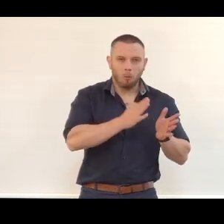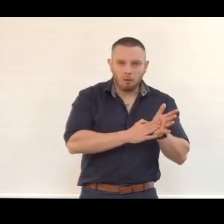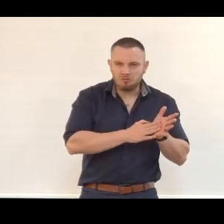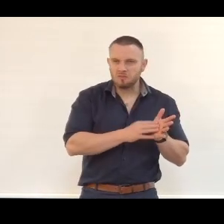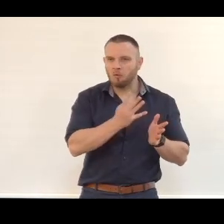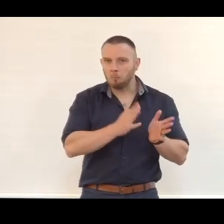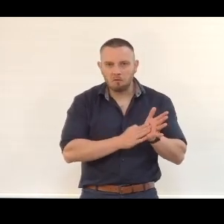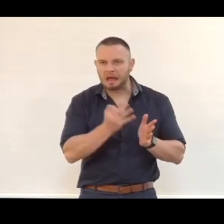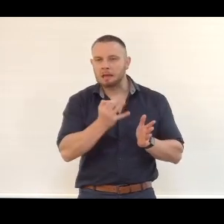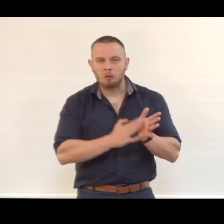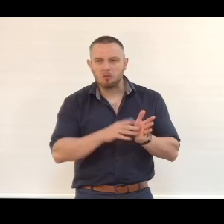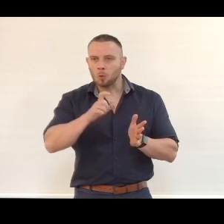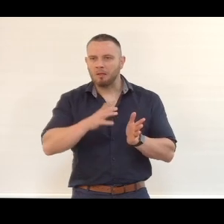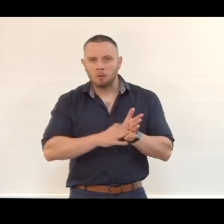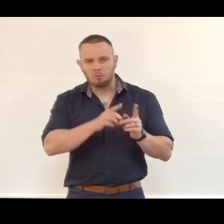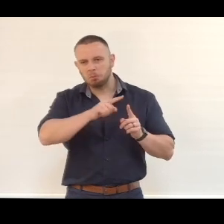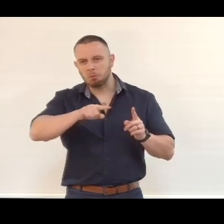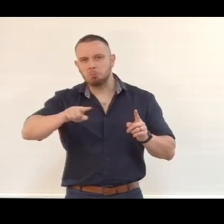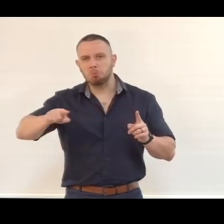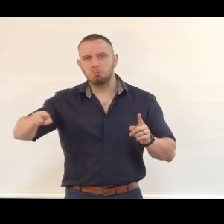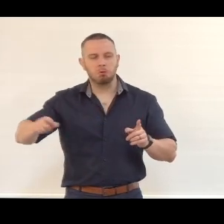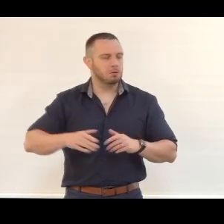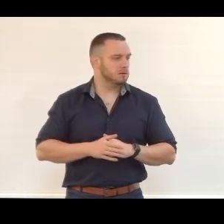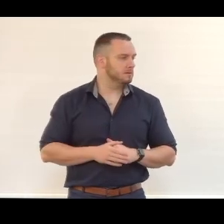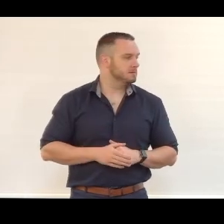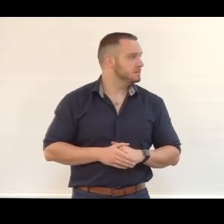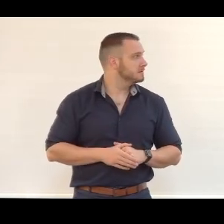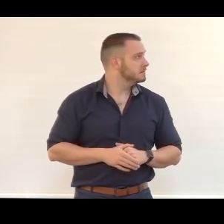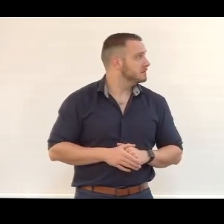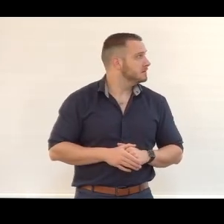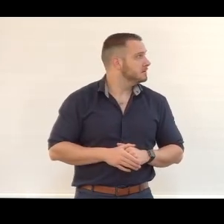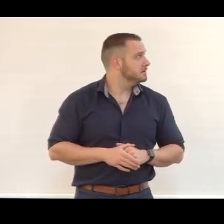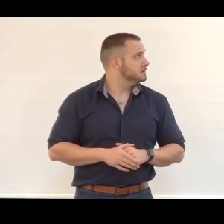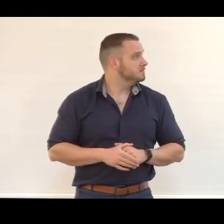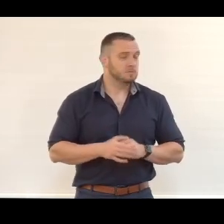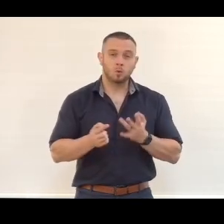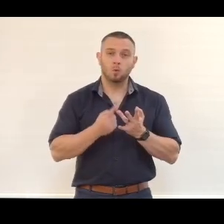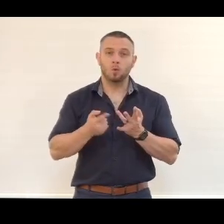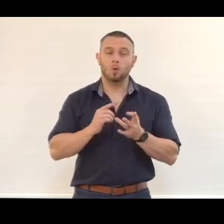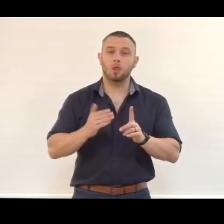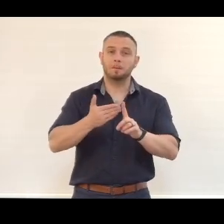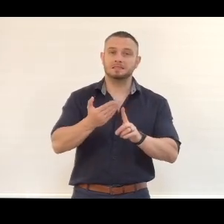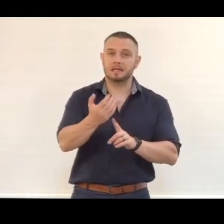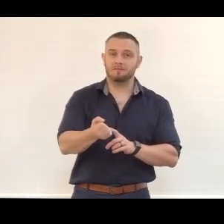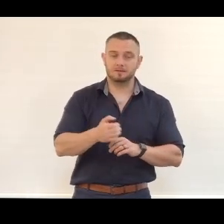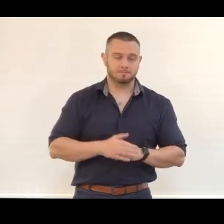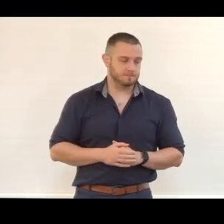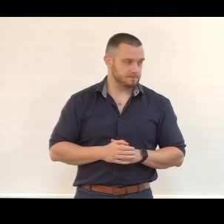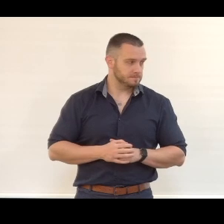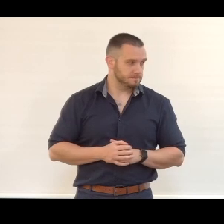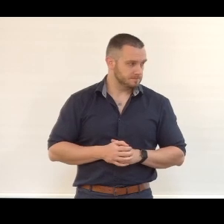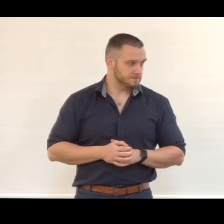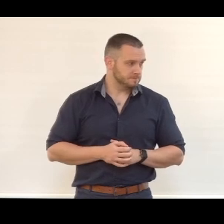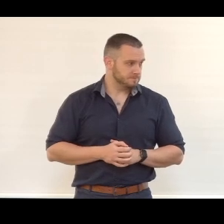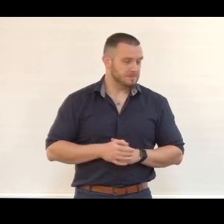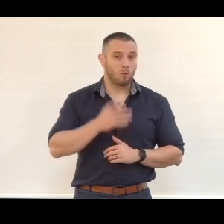8 months, 12 months, and 8 months. And then some other missions, and then in 2022, the